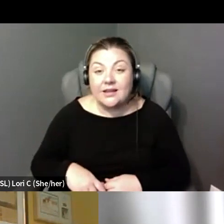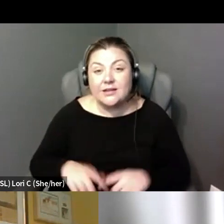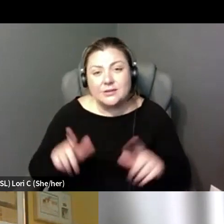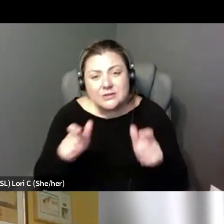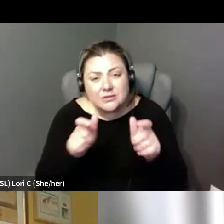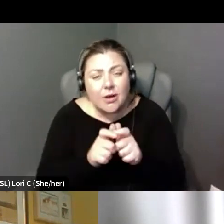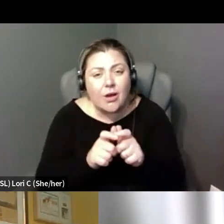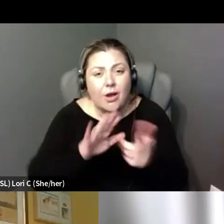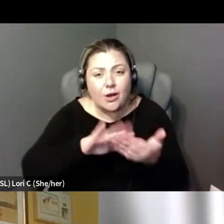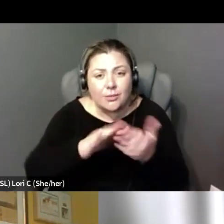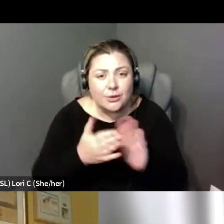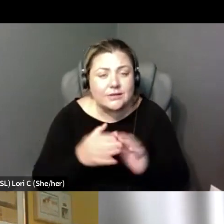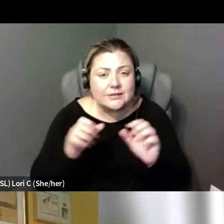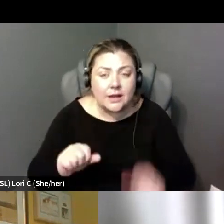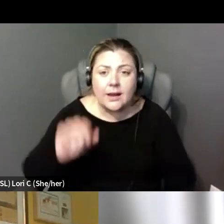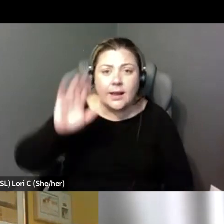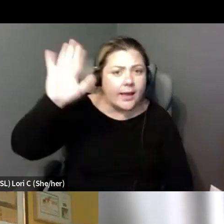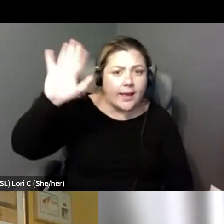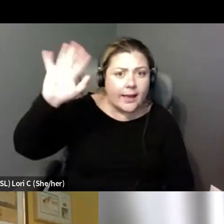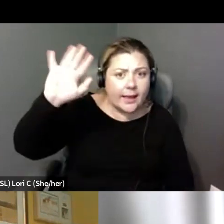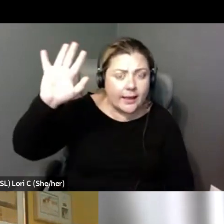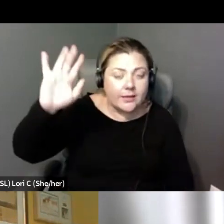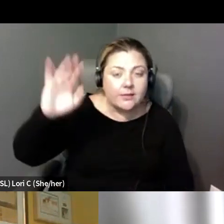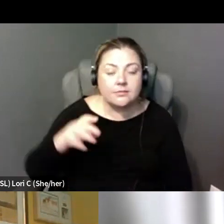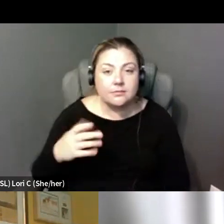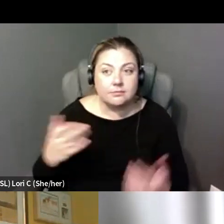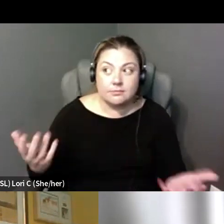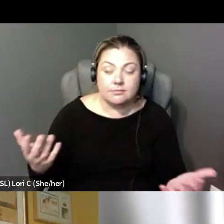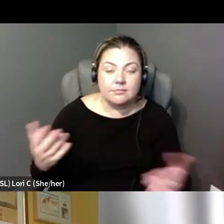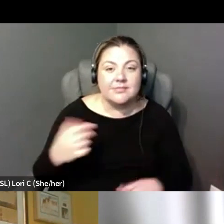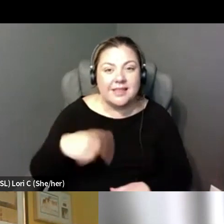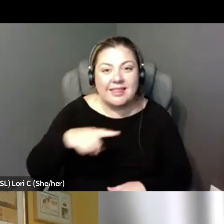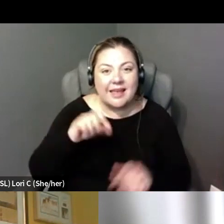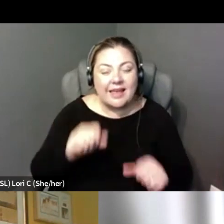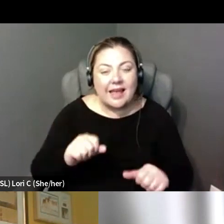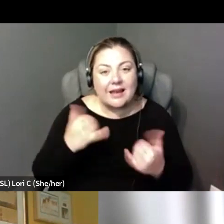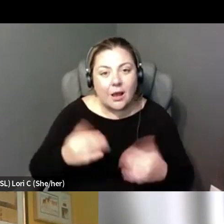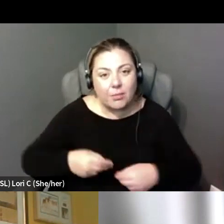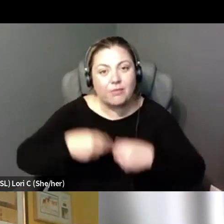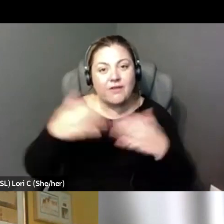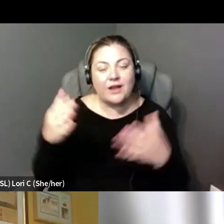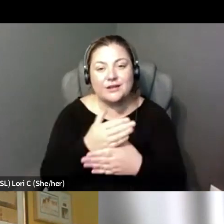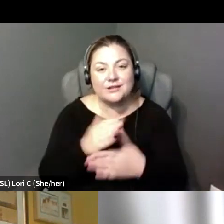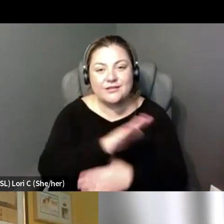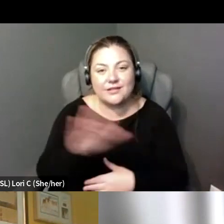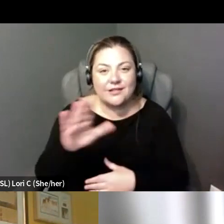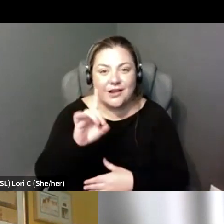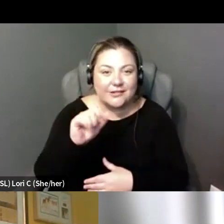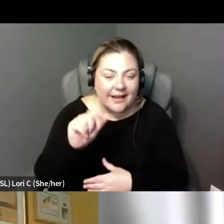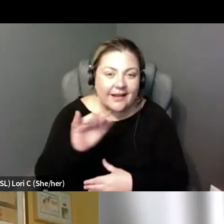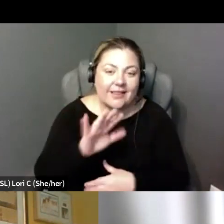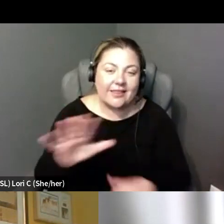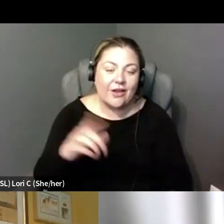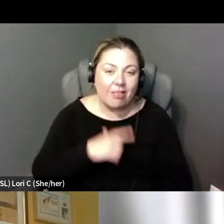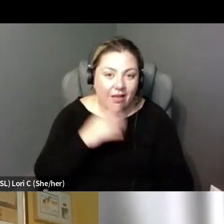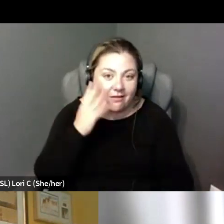up and can share data for community purposes or for equity and